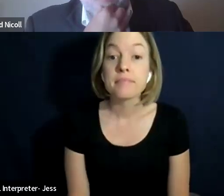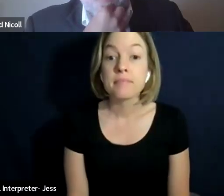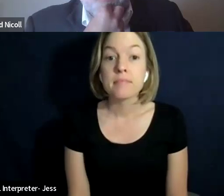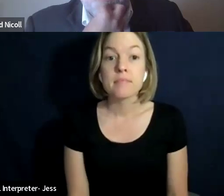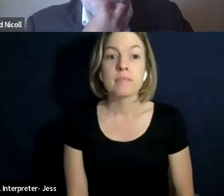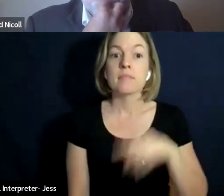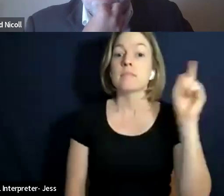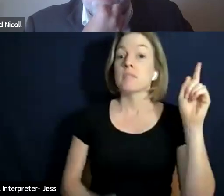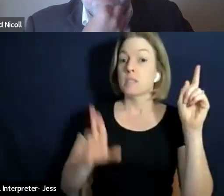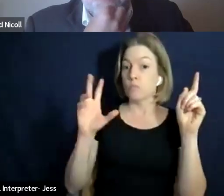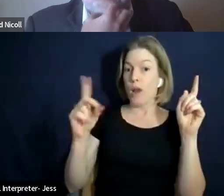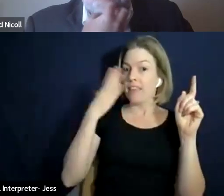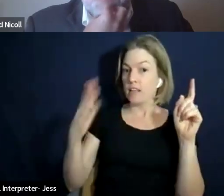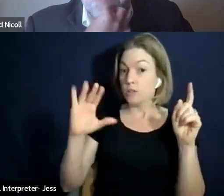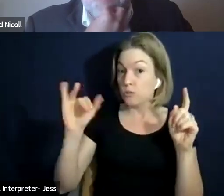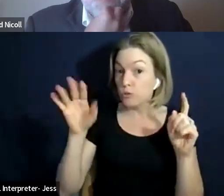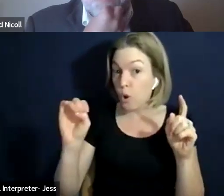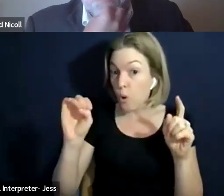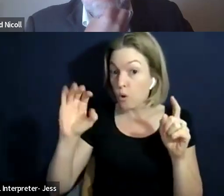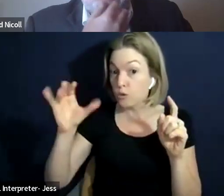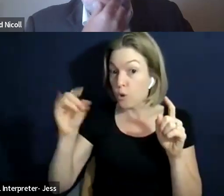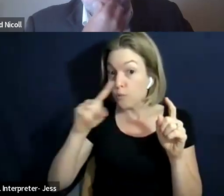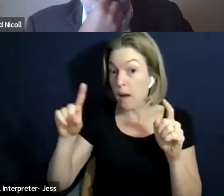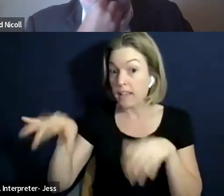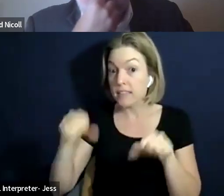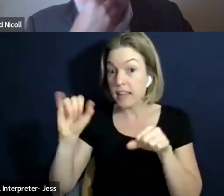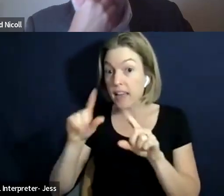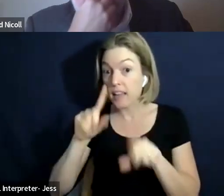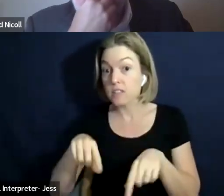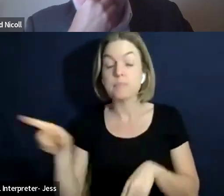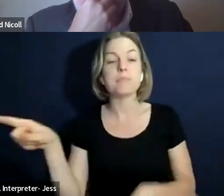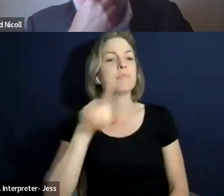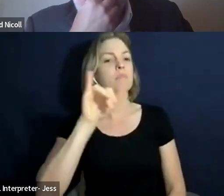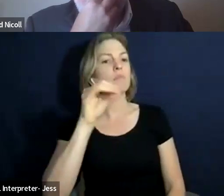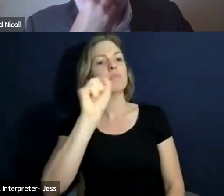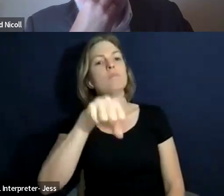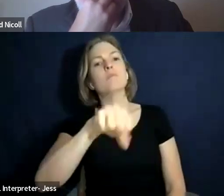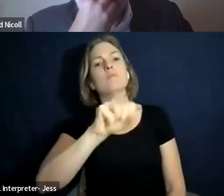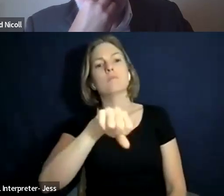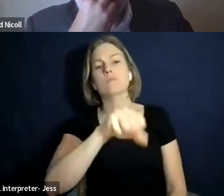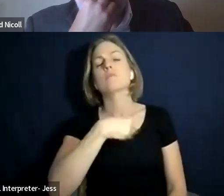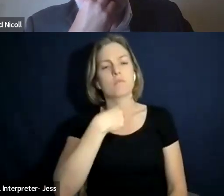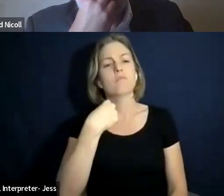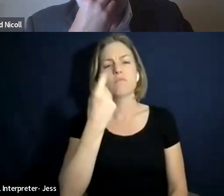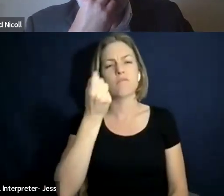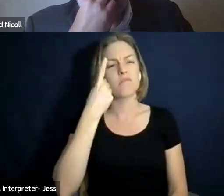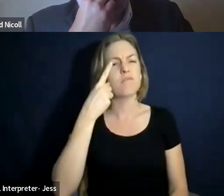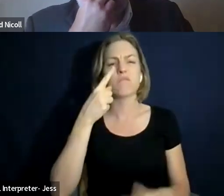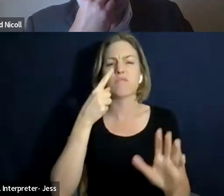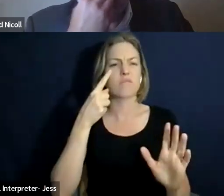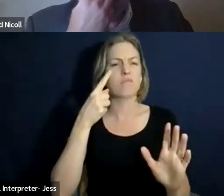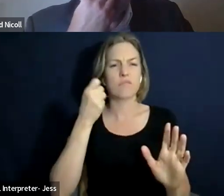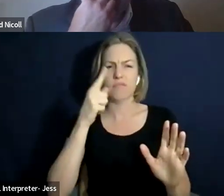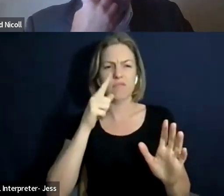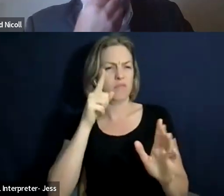Thank you. Joe, do you mind taking this? Yeah, no, not at all. Yeah, I can see, kind of